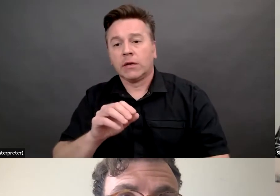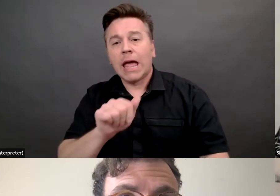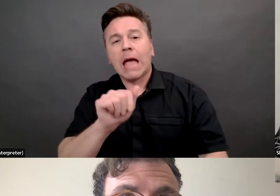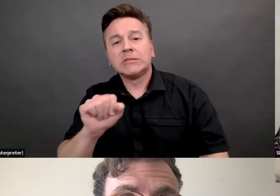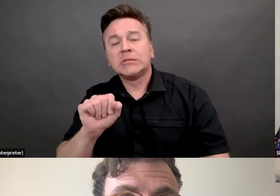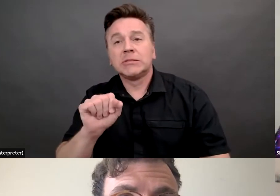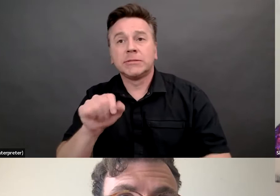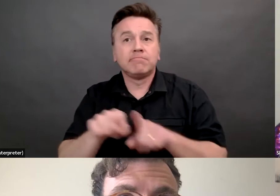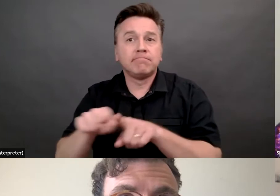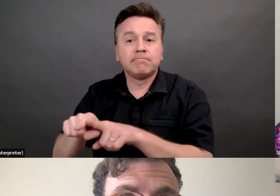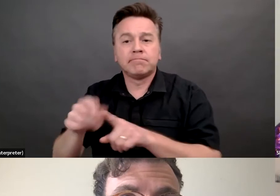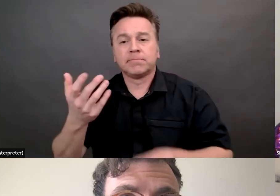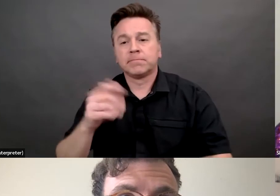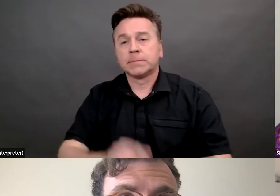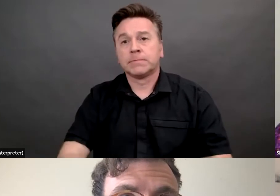as